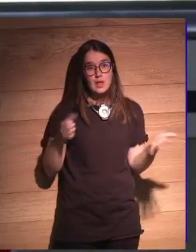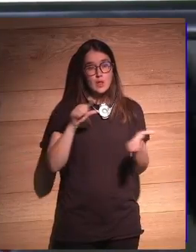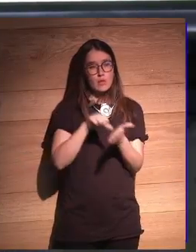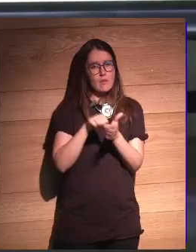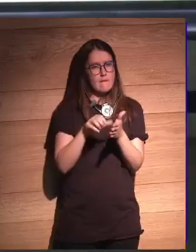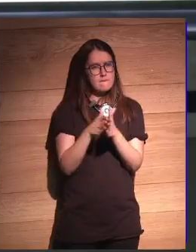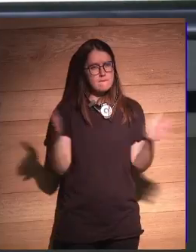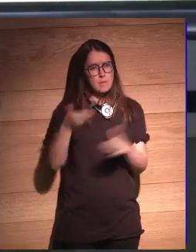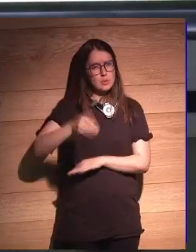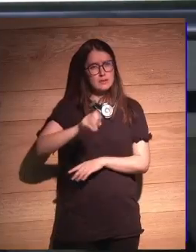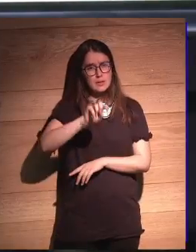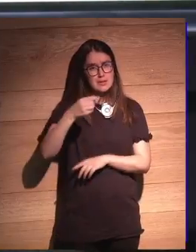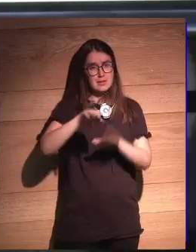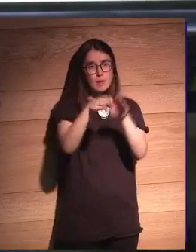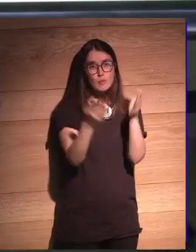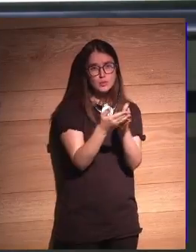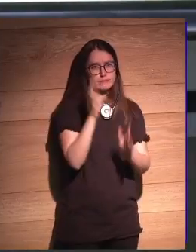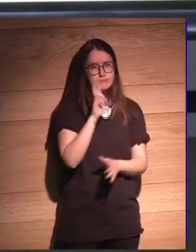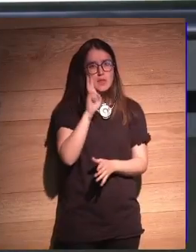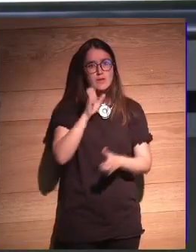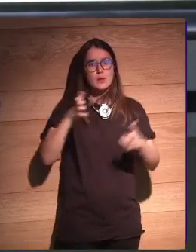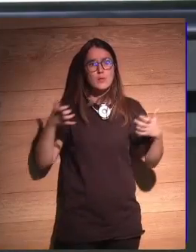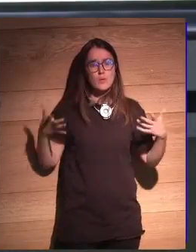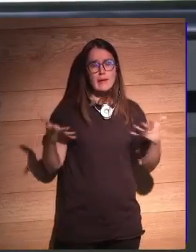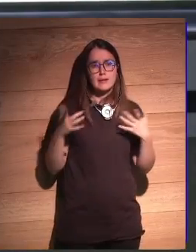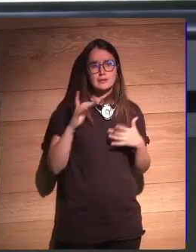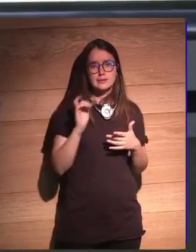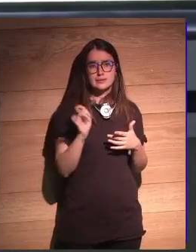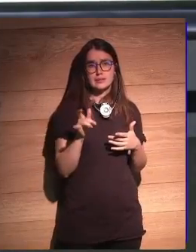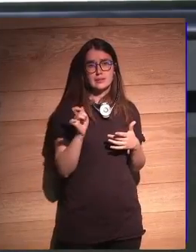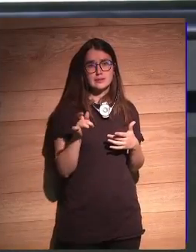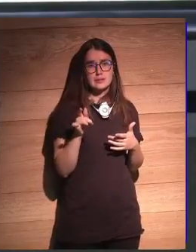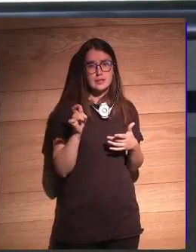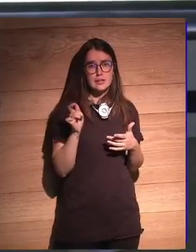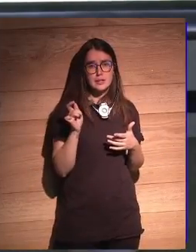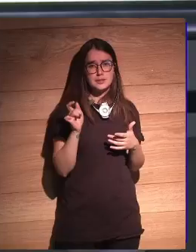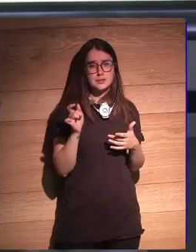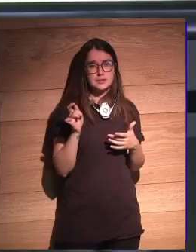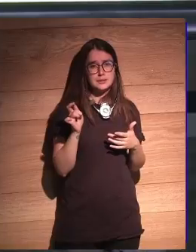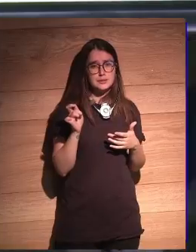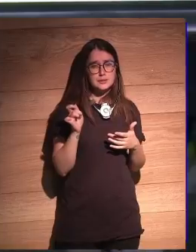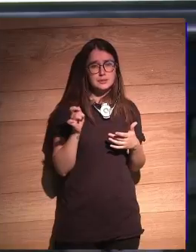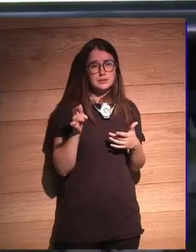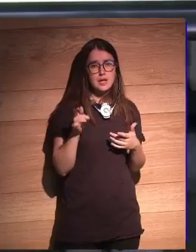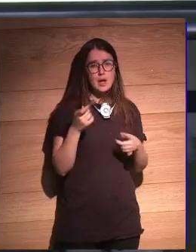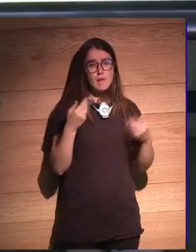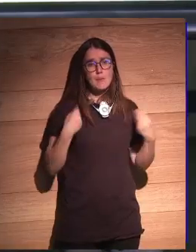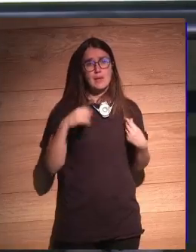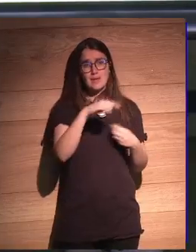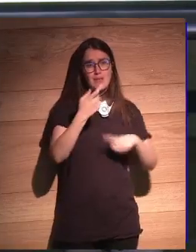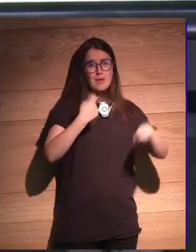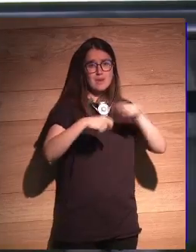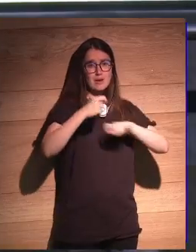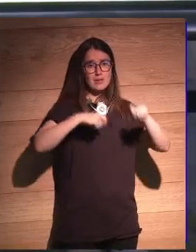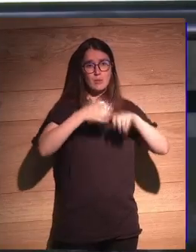see a certain type of example of deeply commodified housing. You can see buildings that were